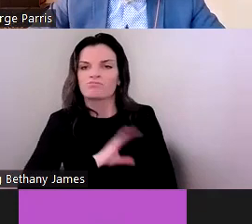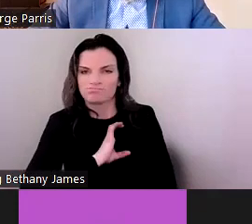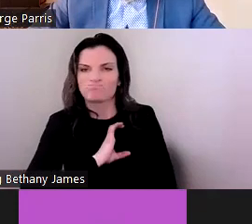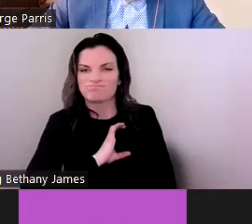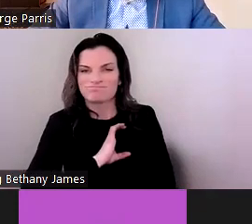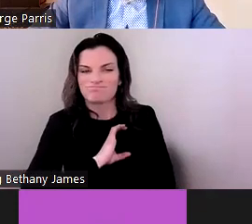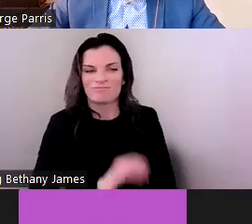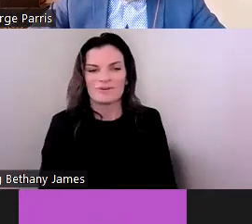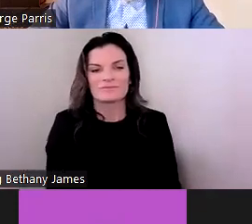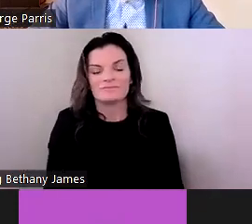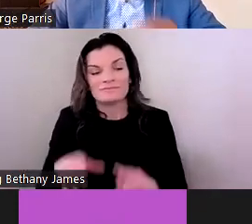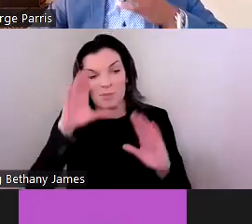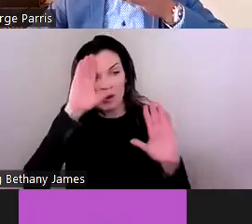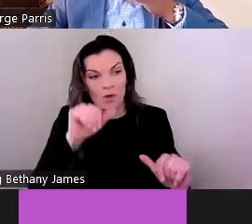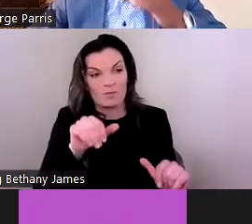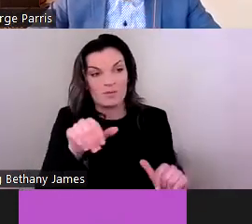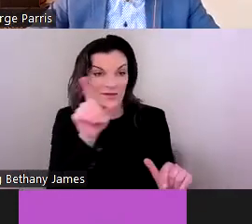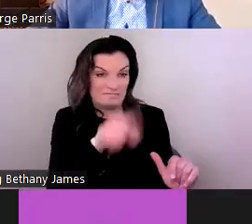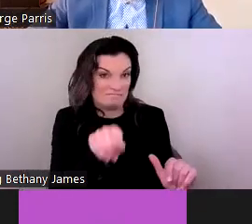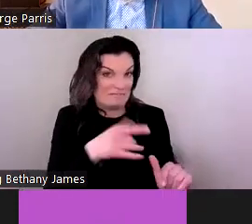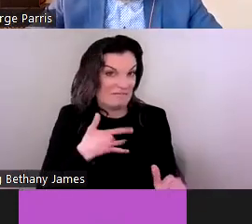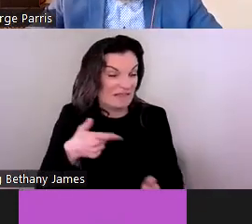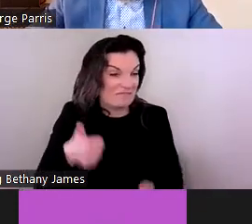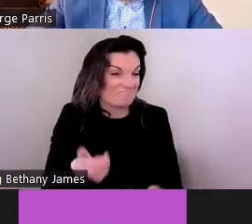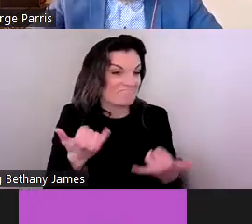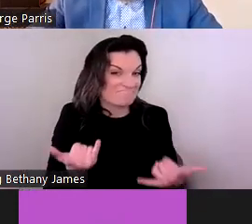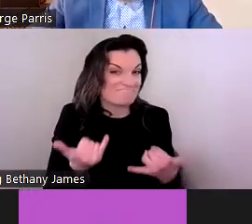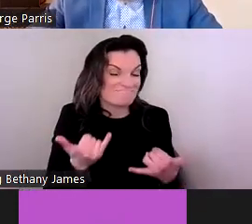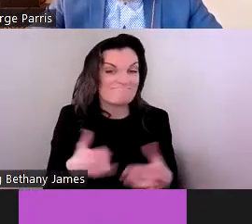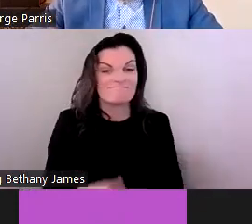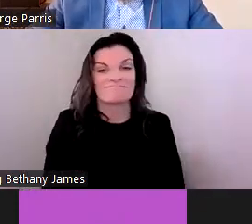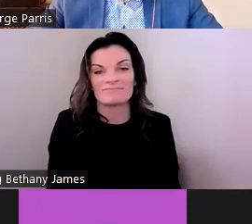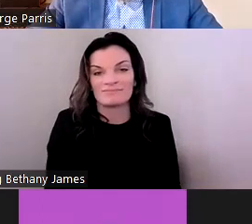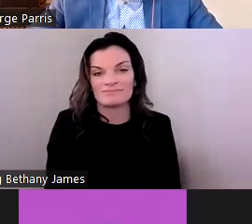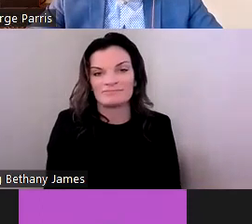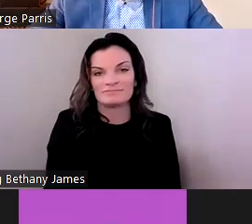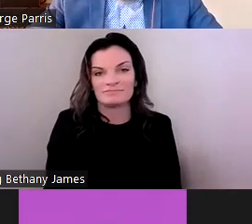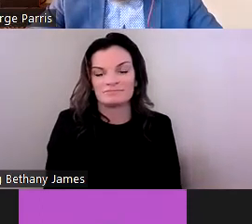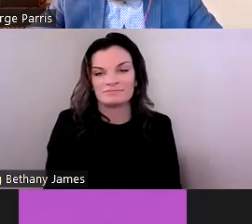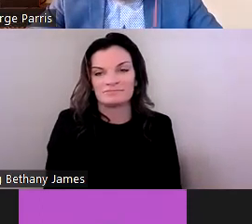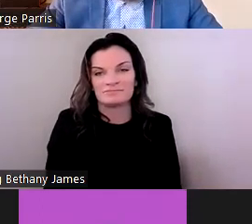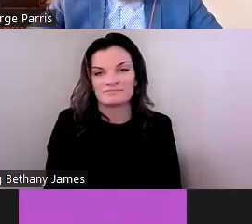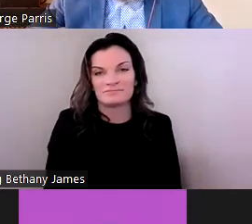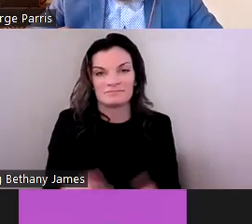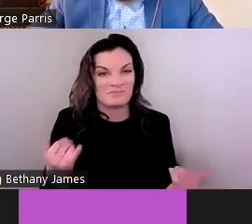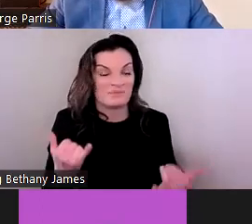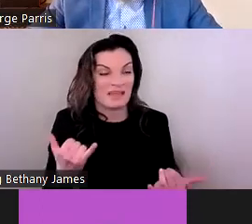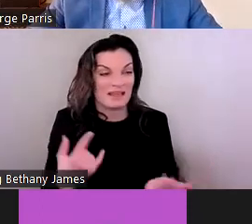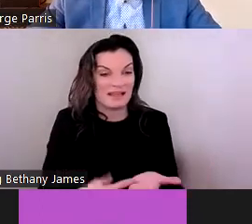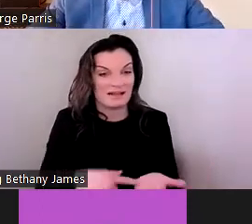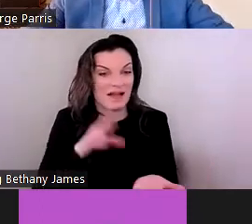this was beneficial to you. I hope I was able to touch on a lot of things. I know I did it